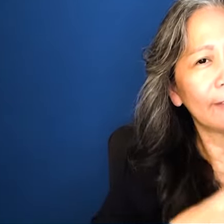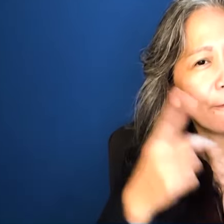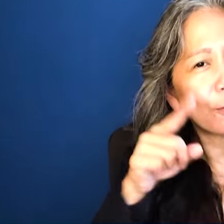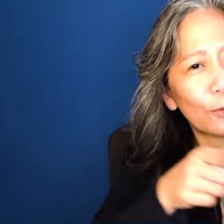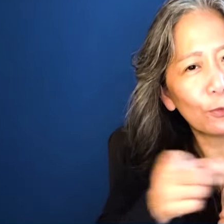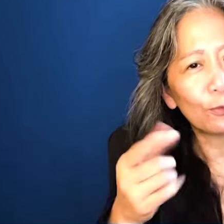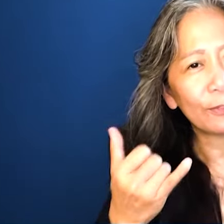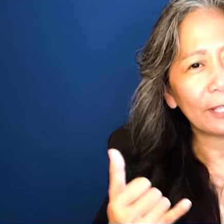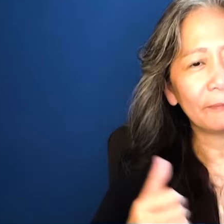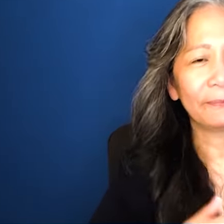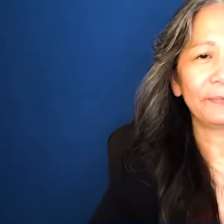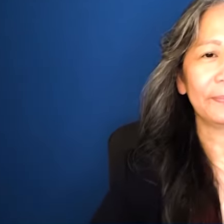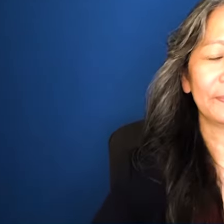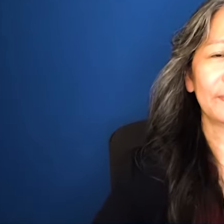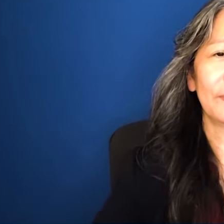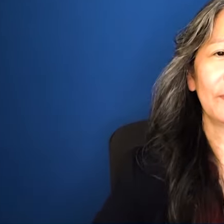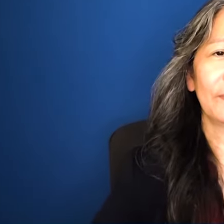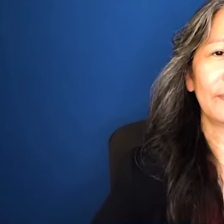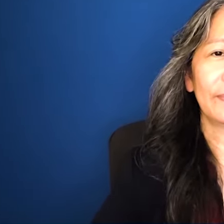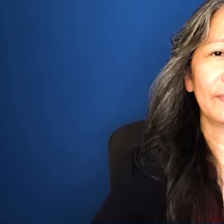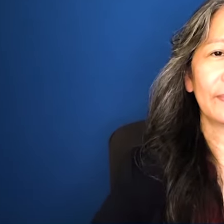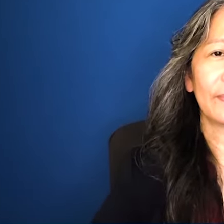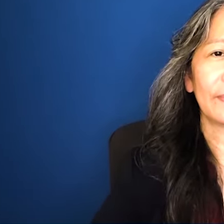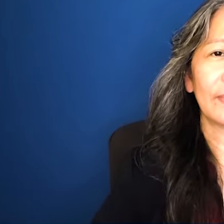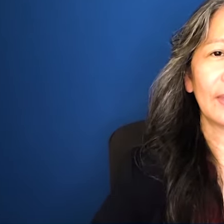already had in store for you today?